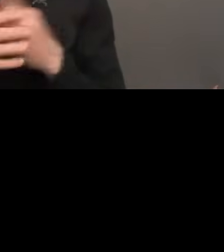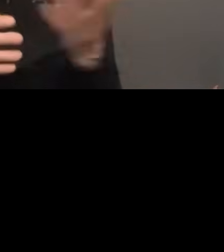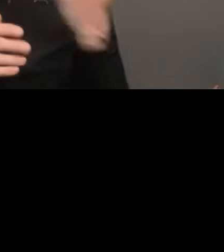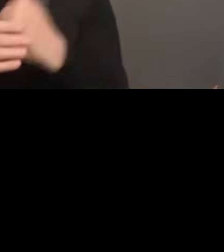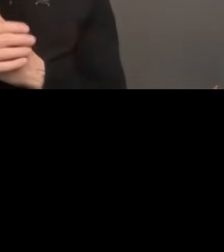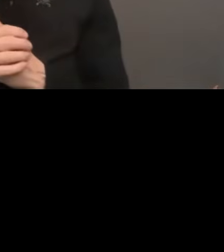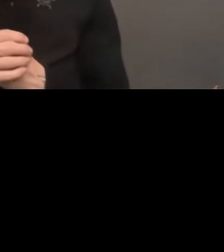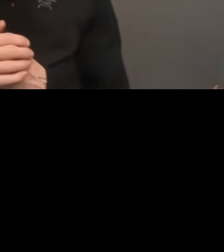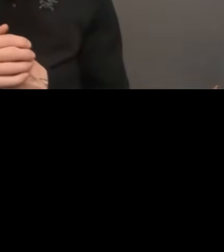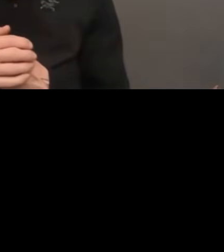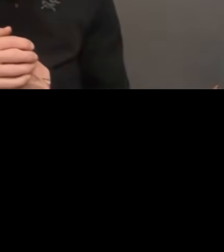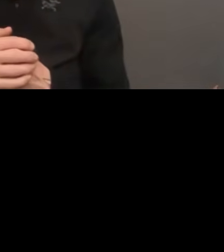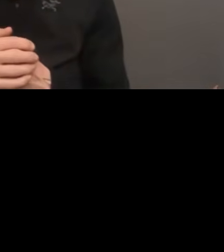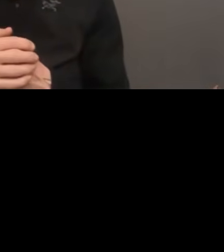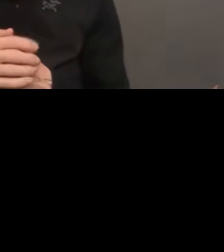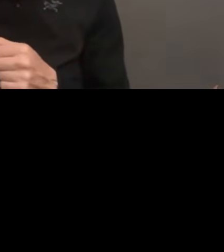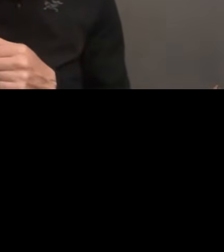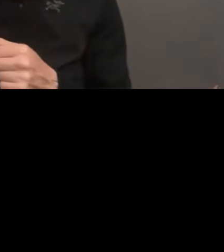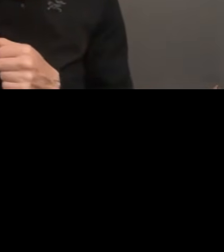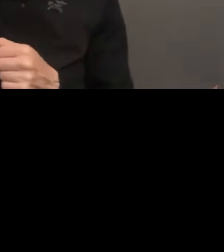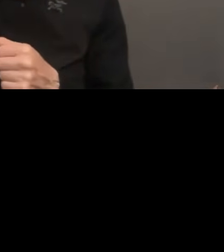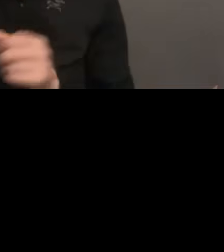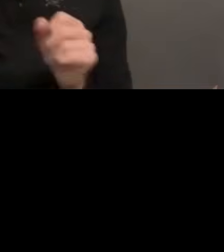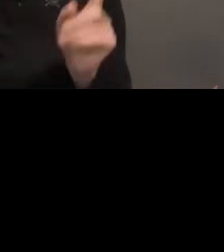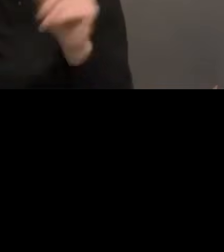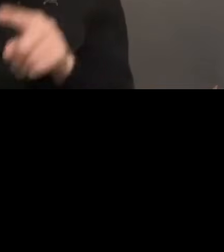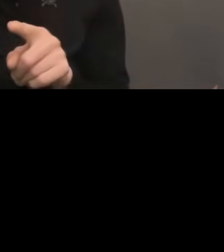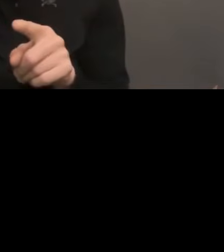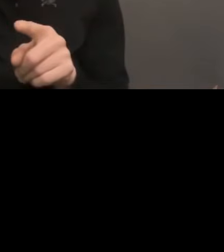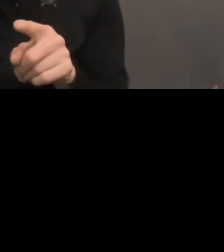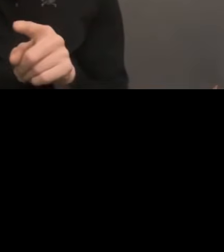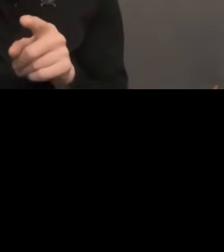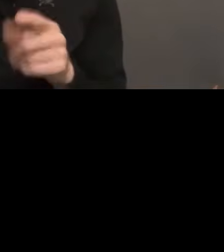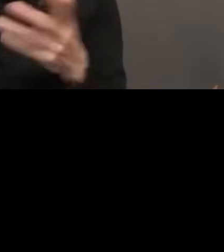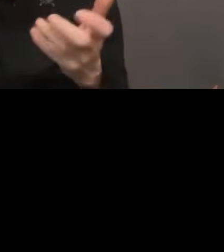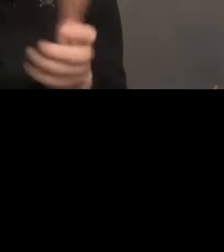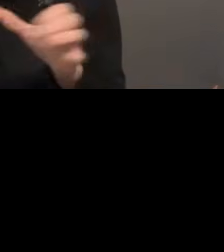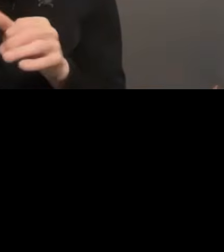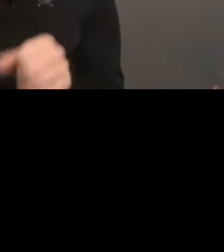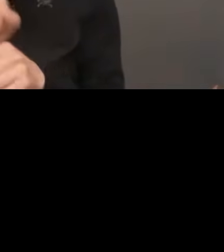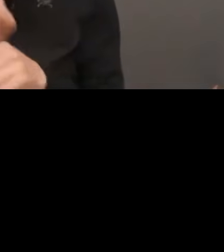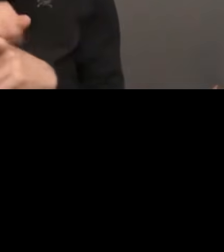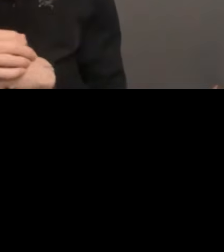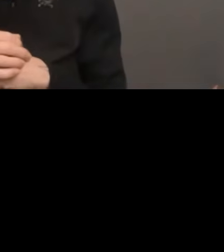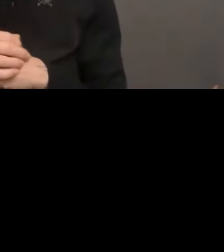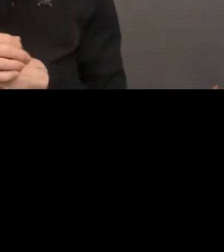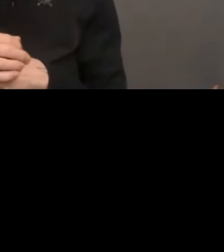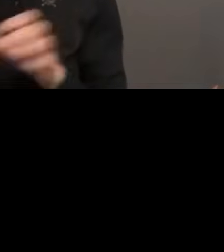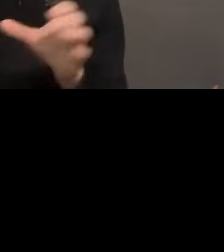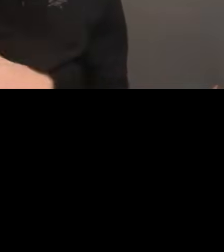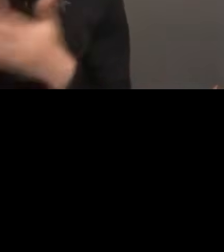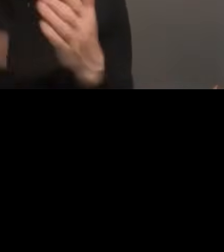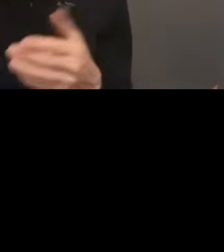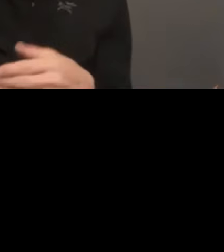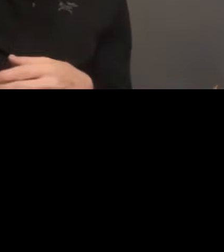and you're sort of where could someone go from if they want to do this? Yeah. Well, you can do what I did, which is